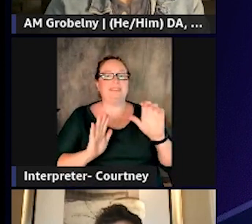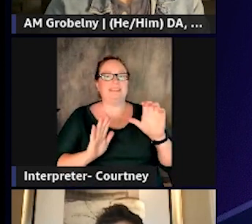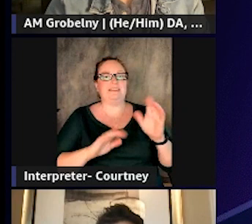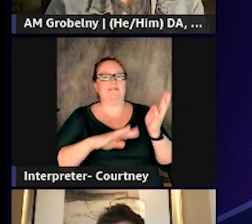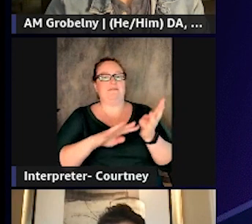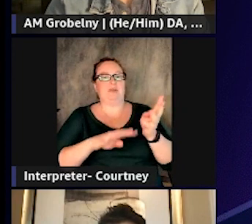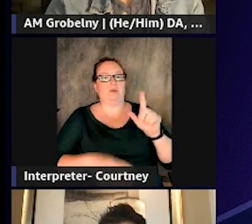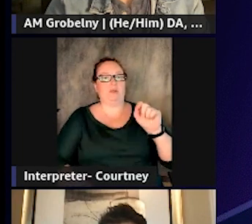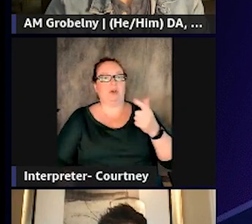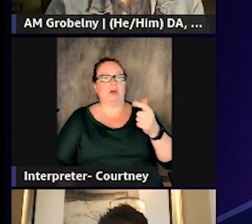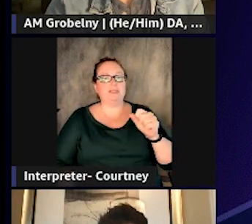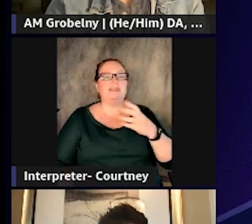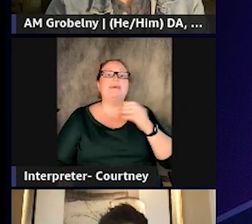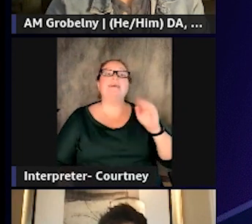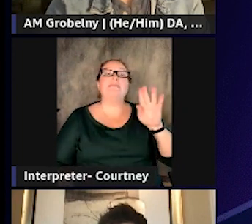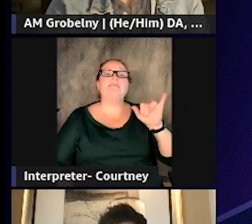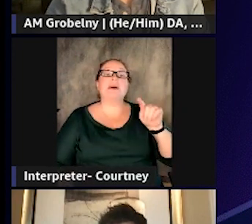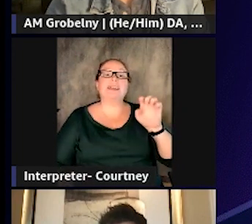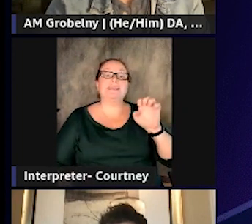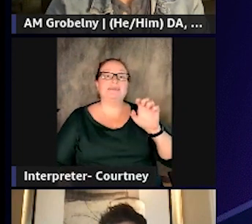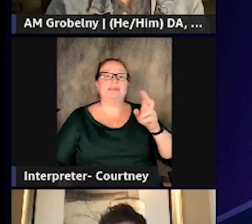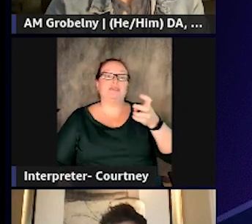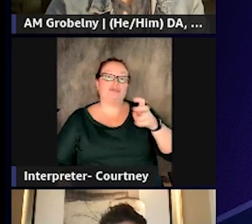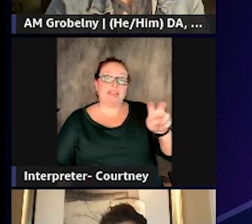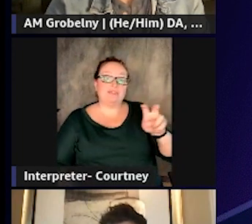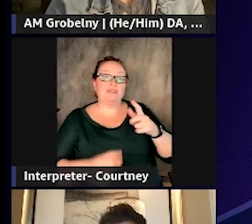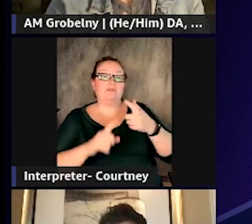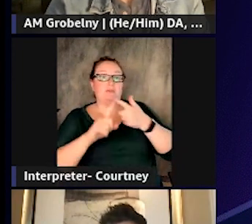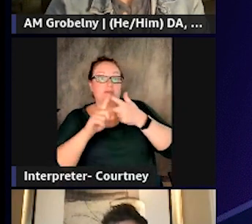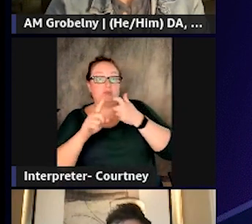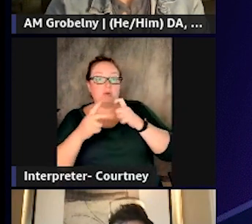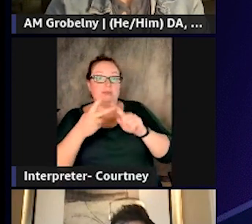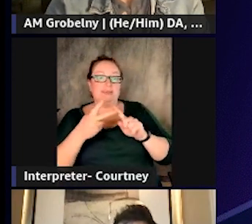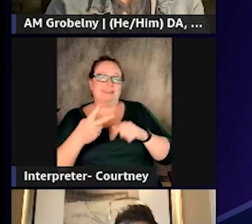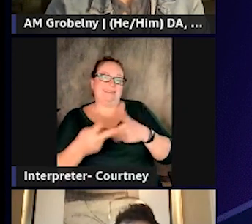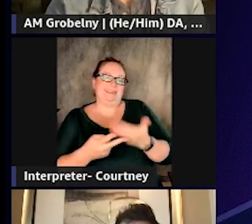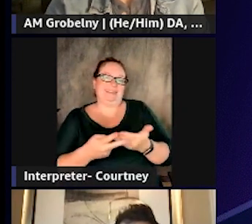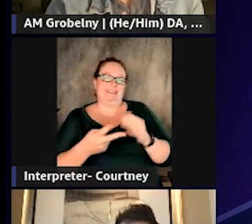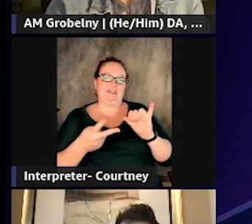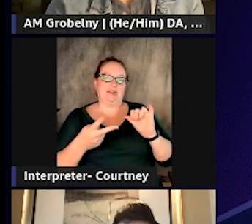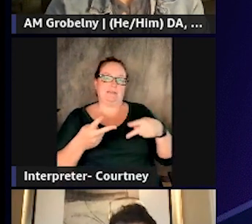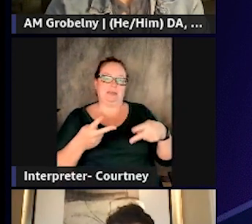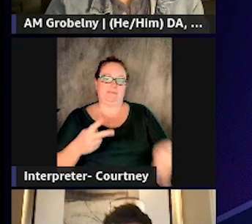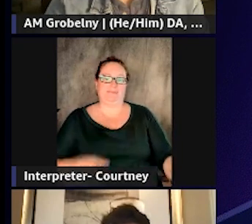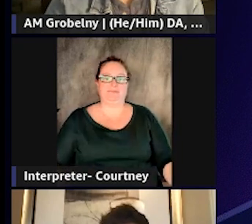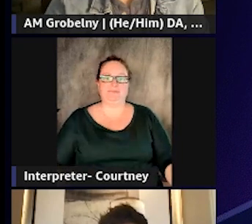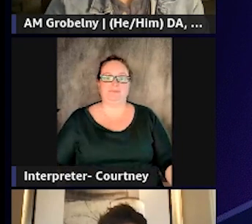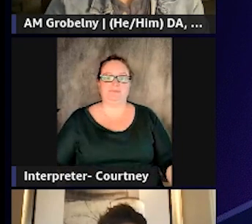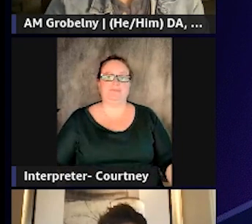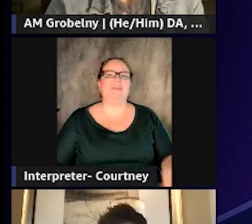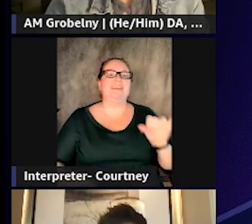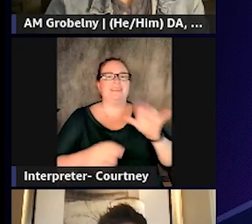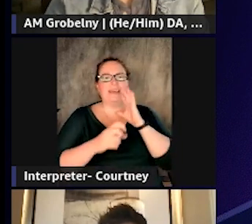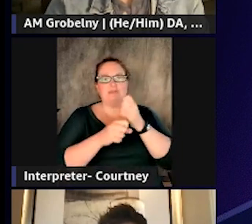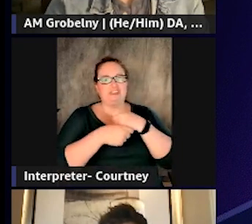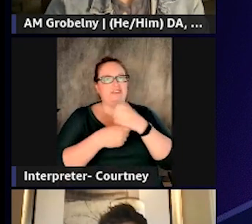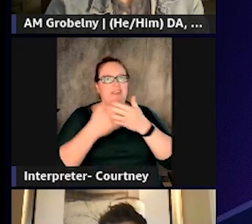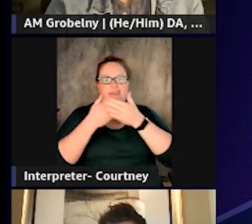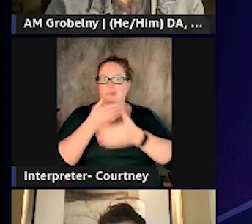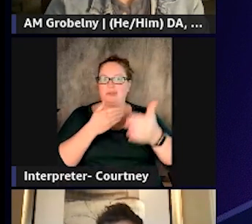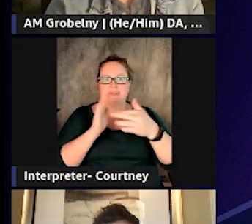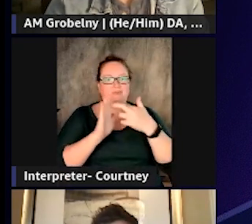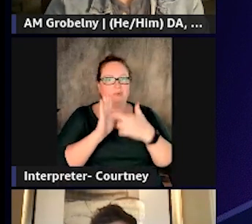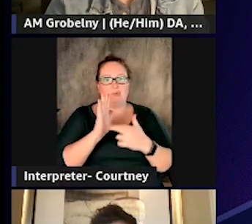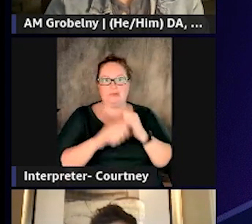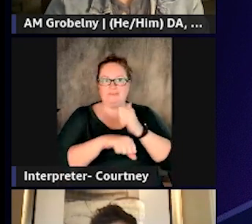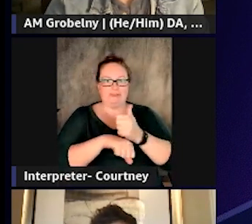byte transferred by source and destination IP. This will generate the rest of the rule configuration for me. And